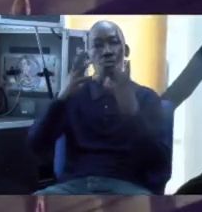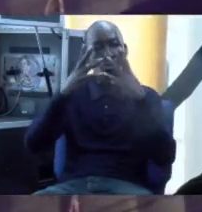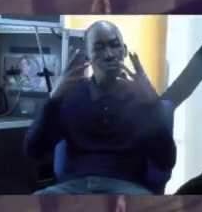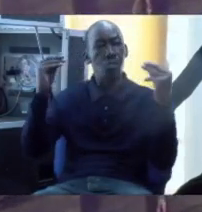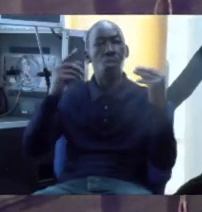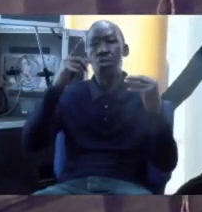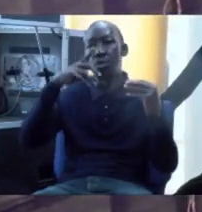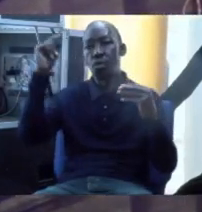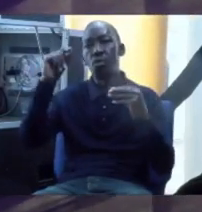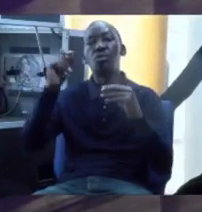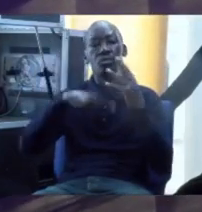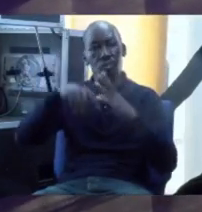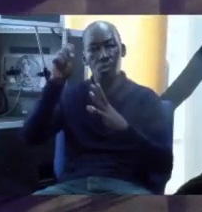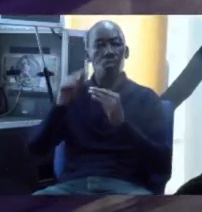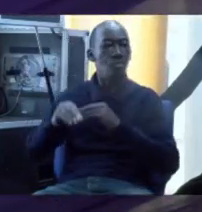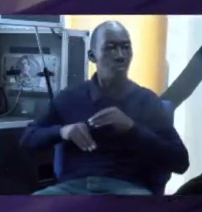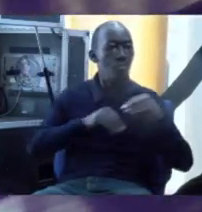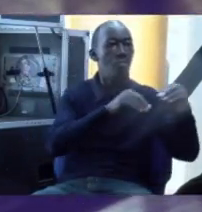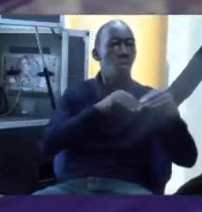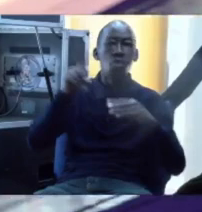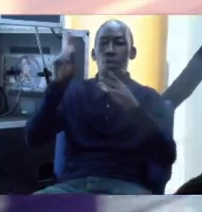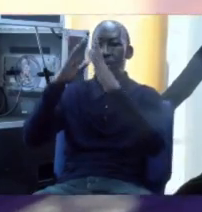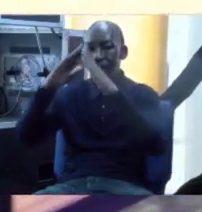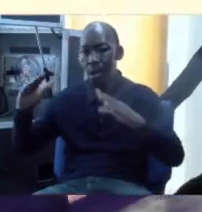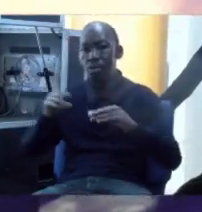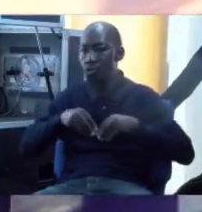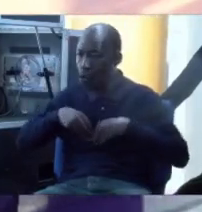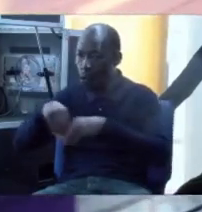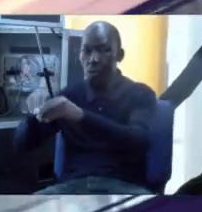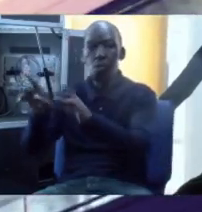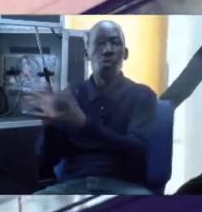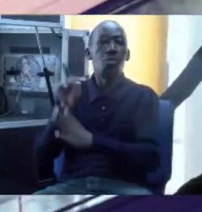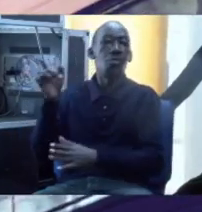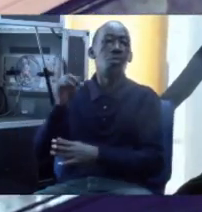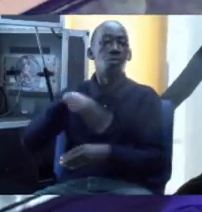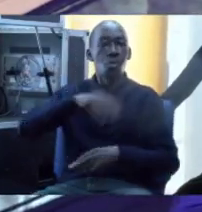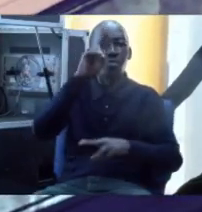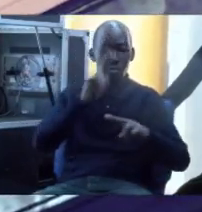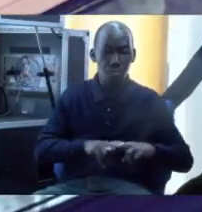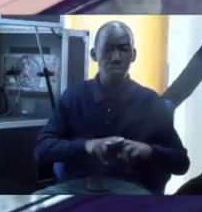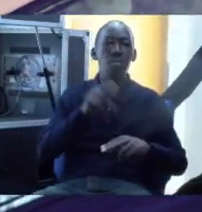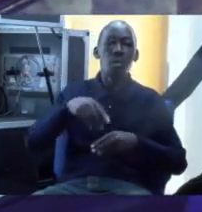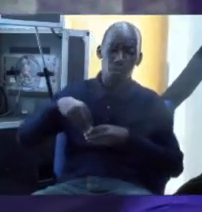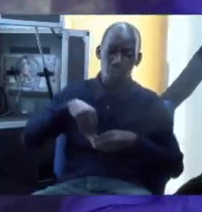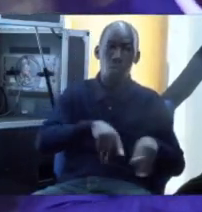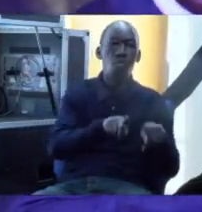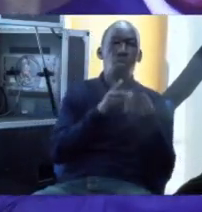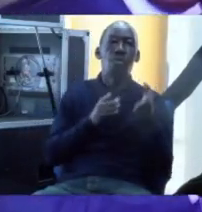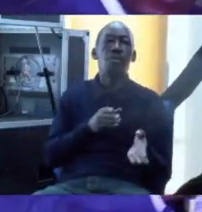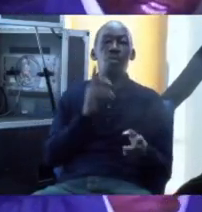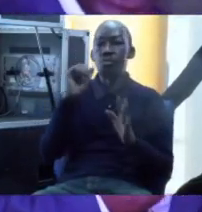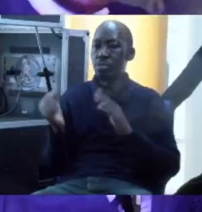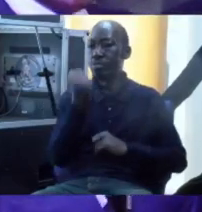to work, the source is with you. You go to your house, the source is with you. You sit down, the source is with you. You rise